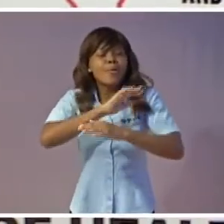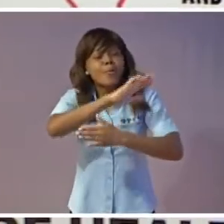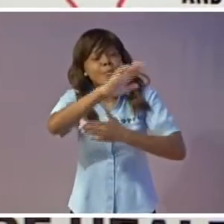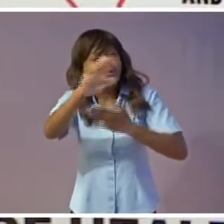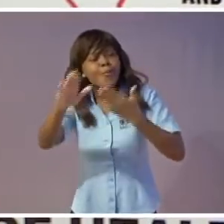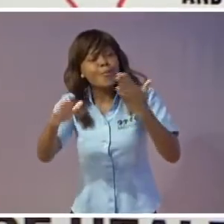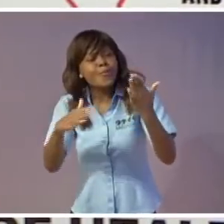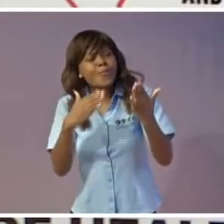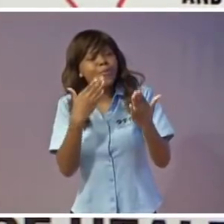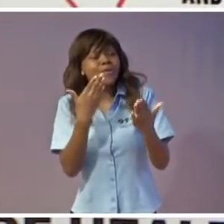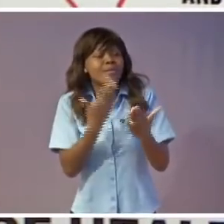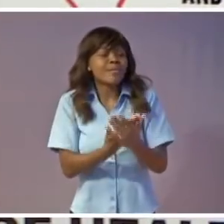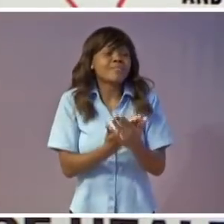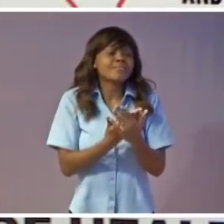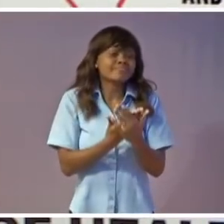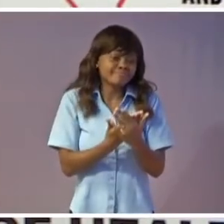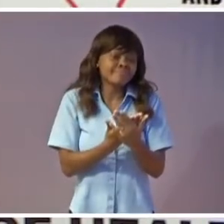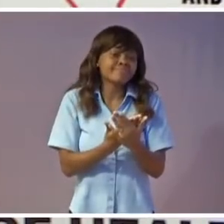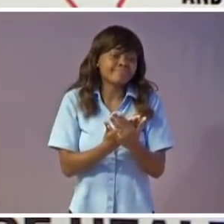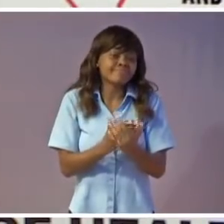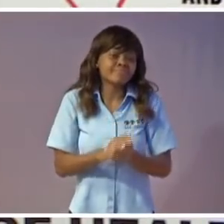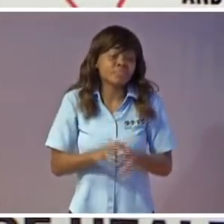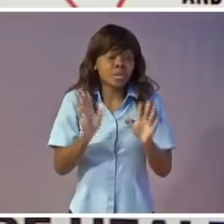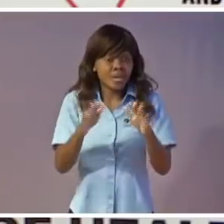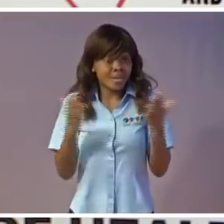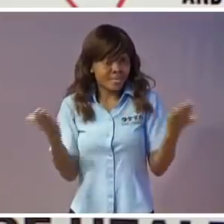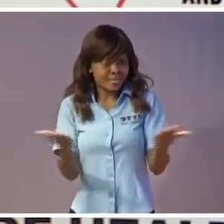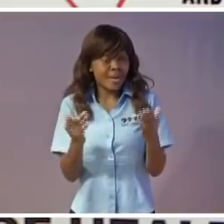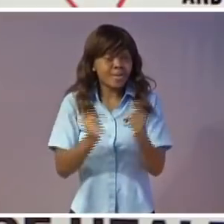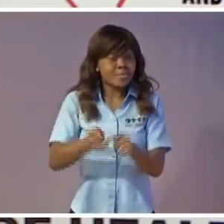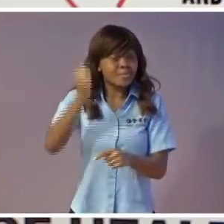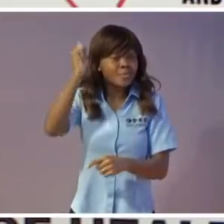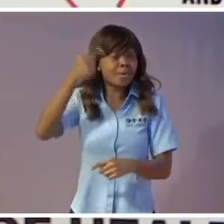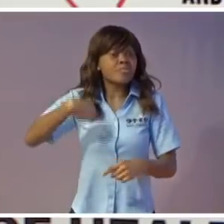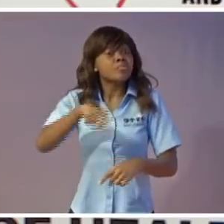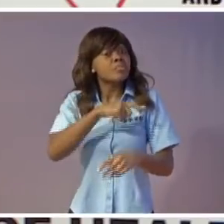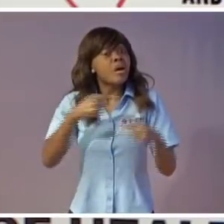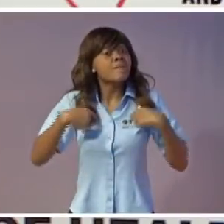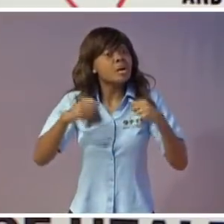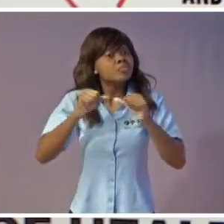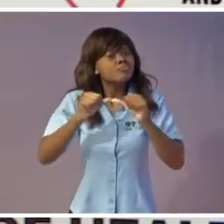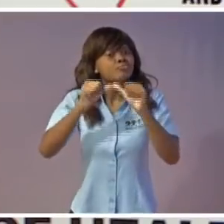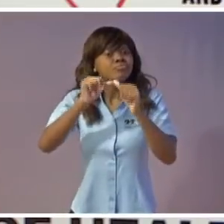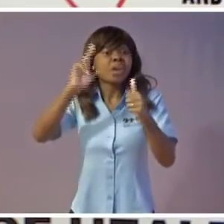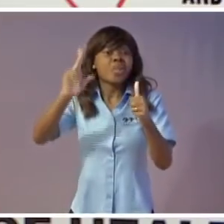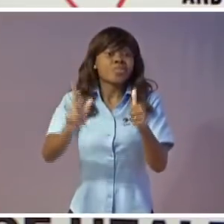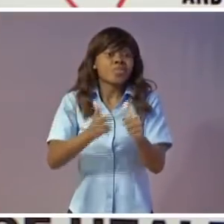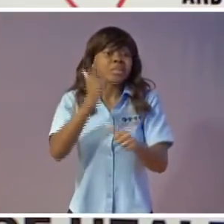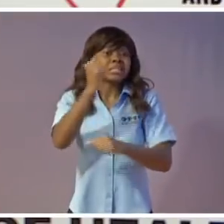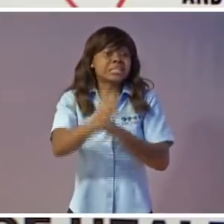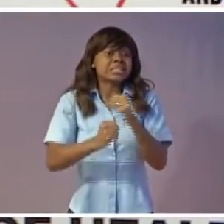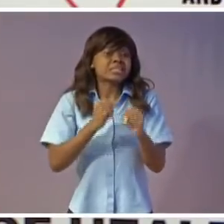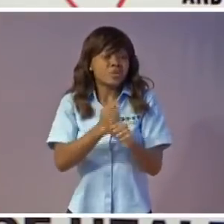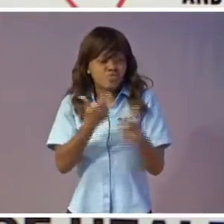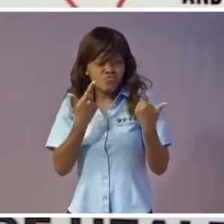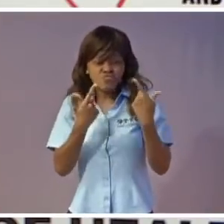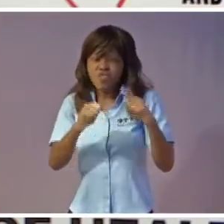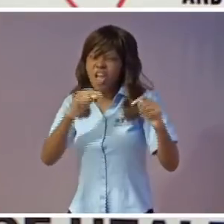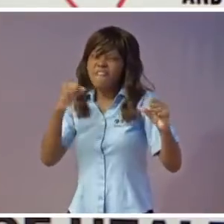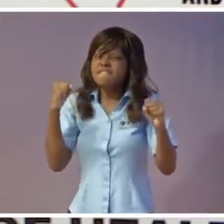Tobago as we continue into the 3rd year of fighting this global pandemic